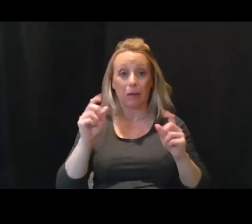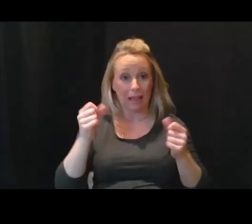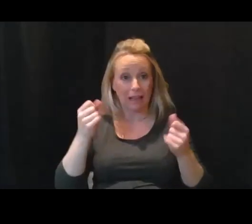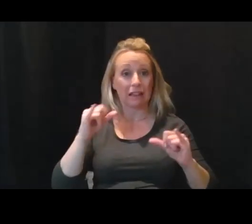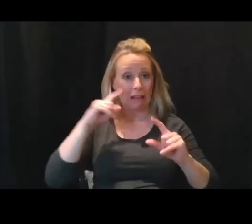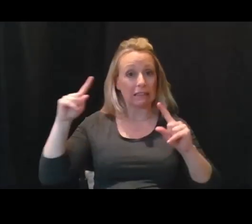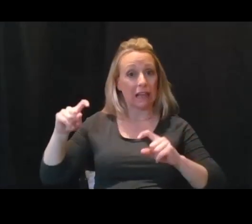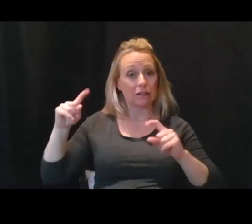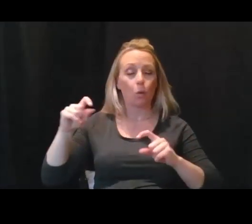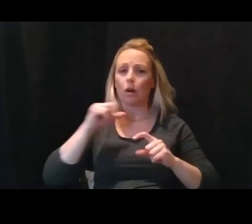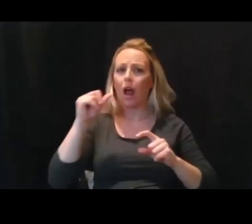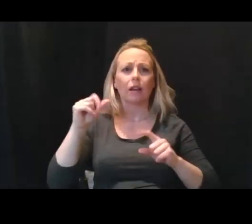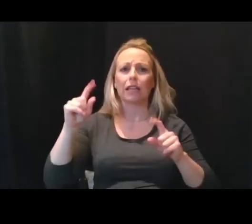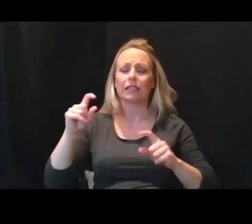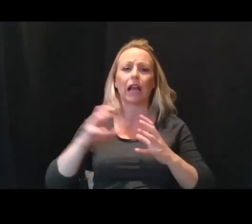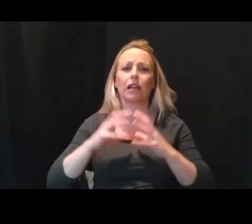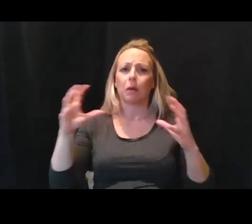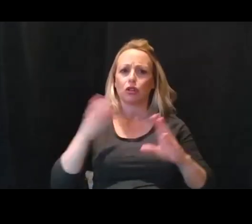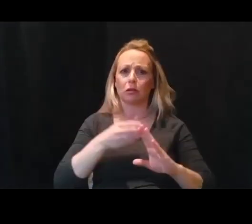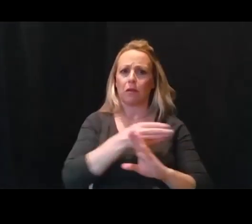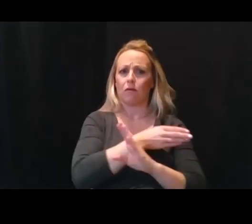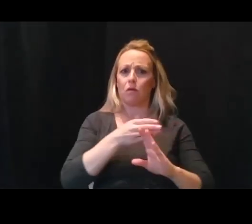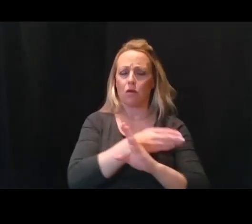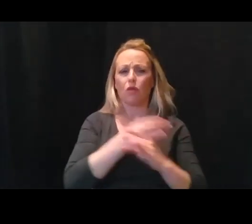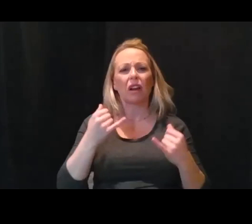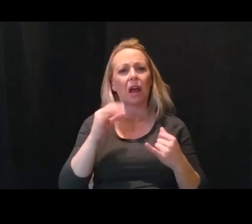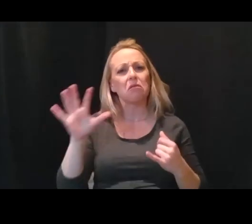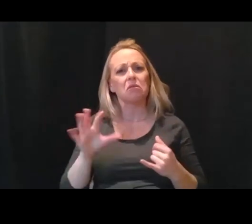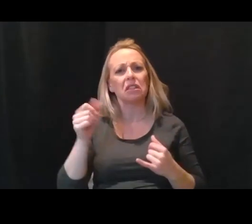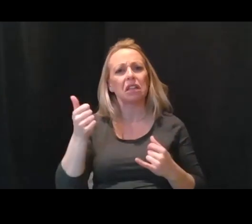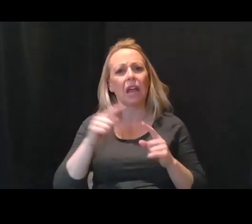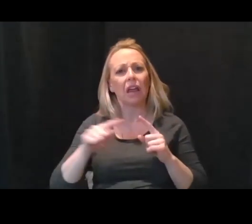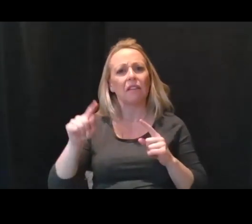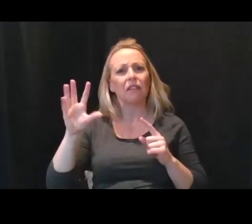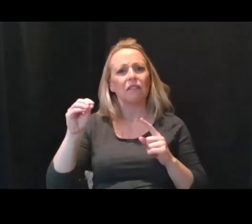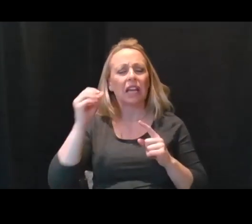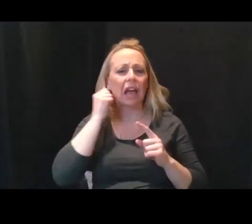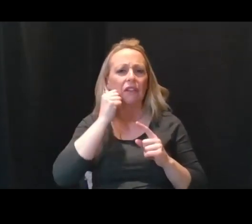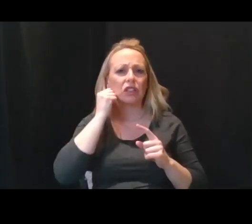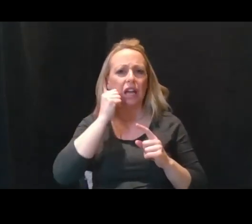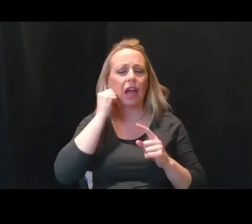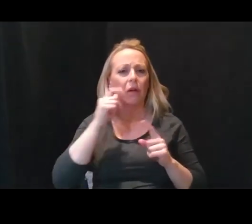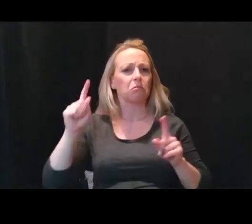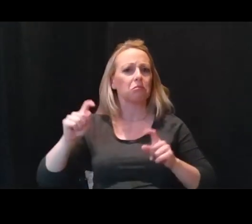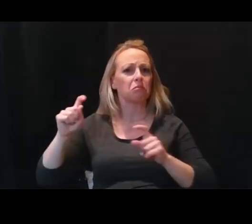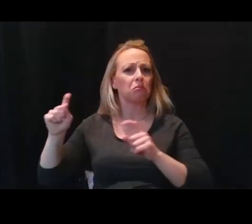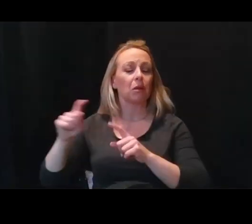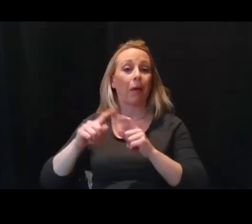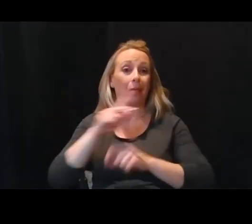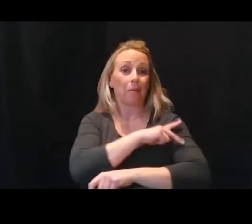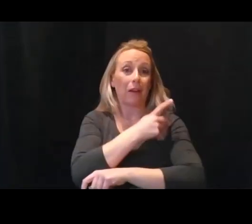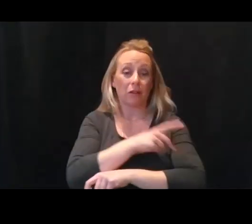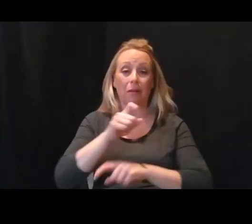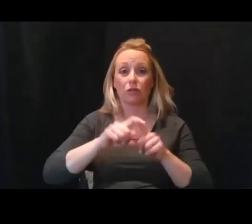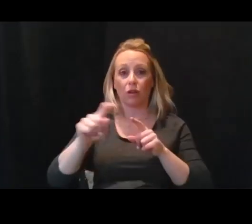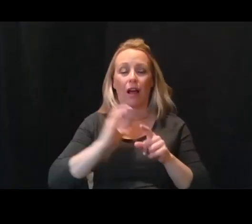doing not nearly as many as we were previously. Right now, we're between 10 and 50 a day on average that we're testing, but the patient would need to call our main